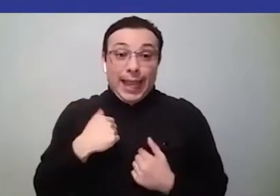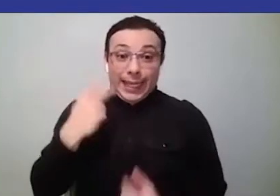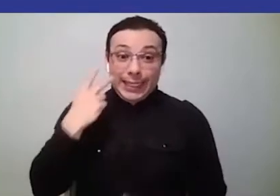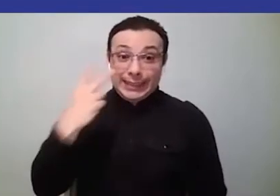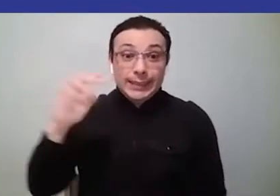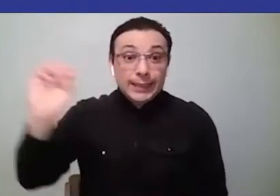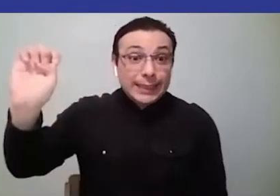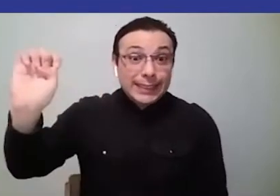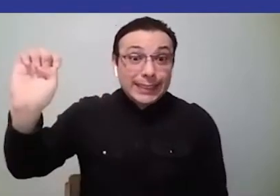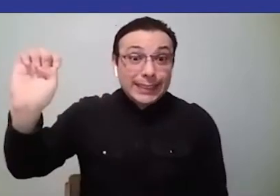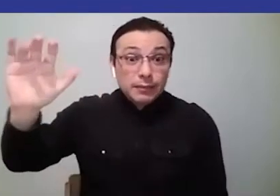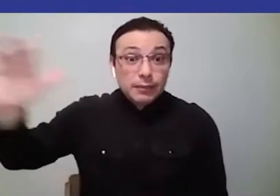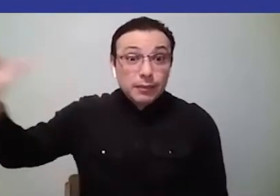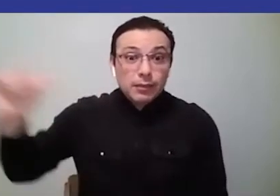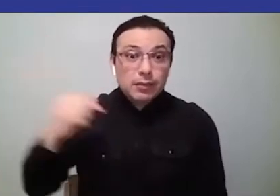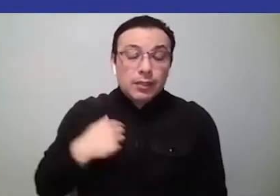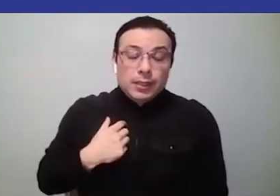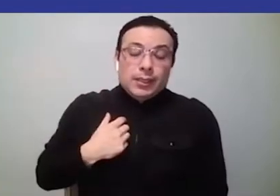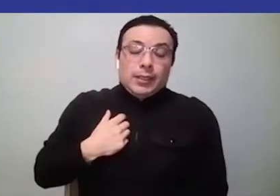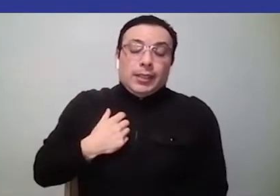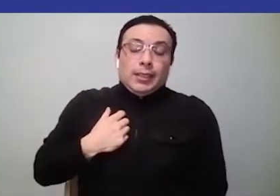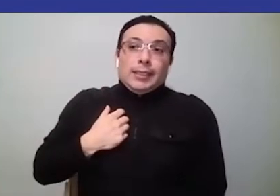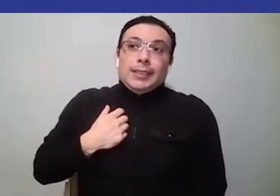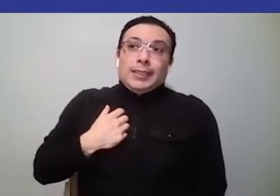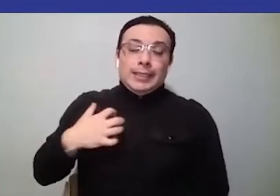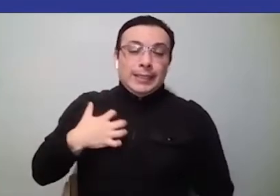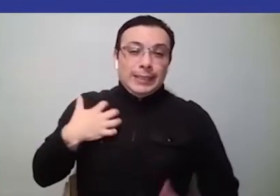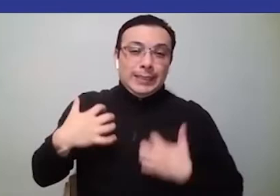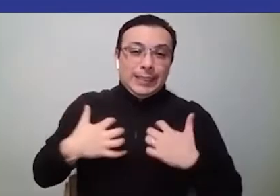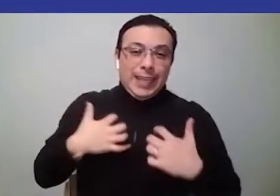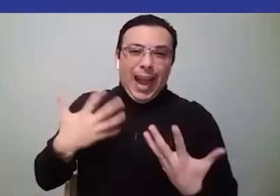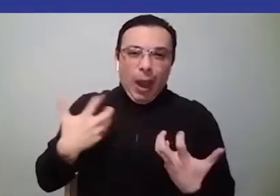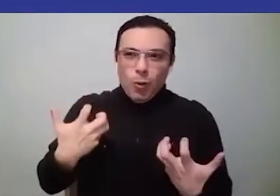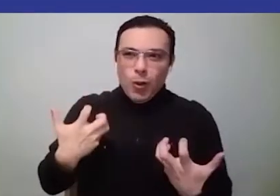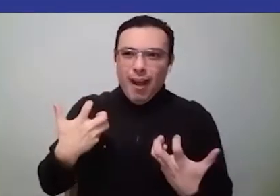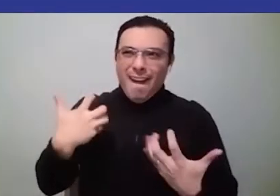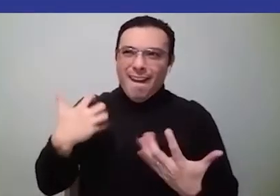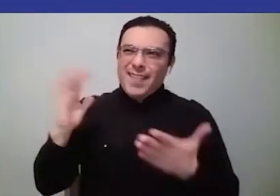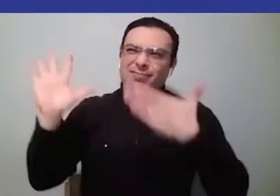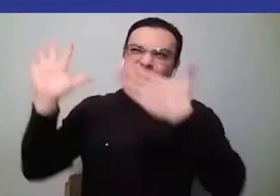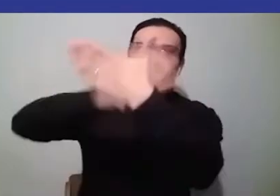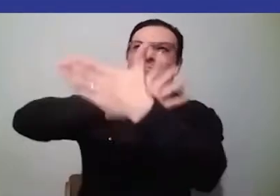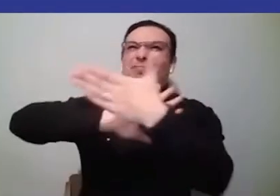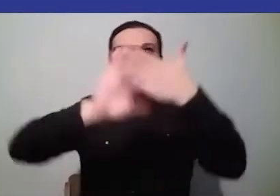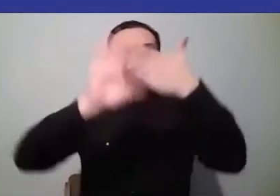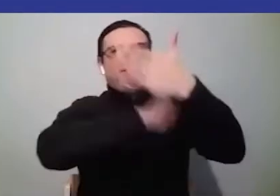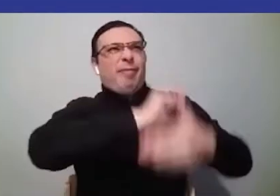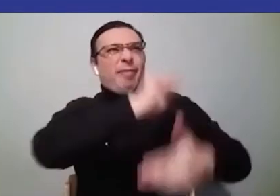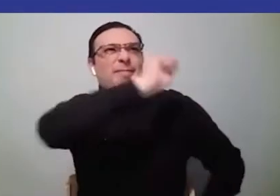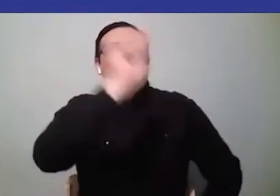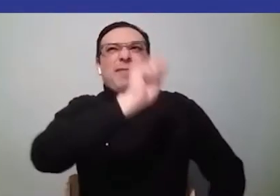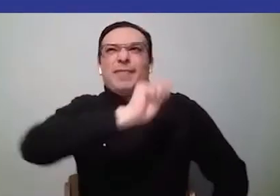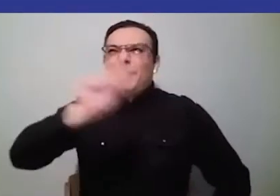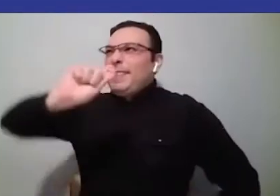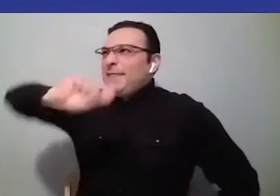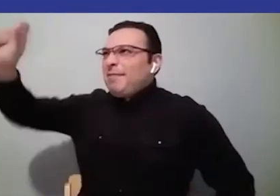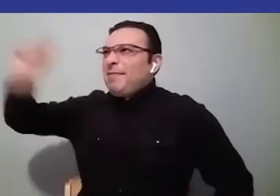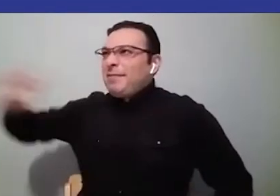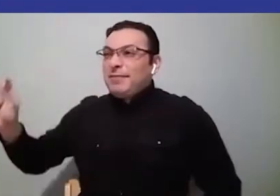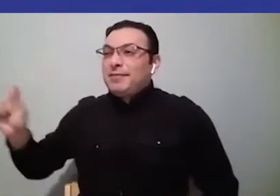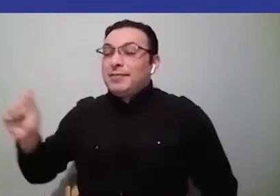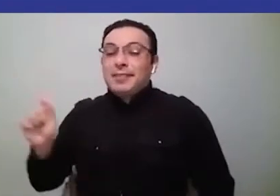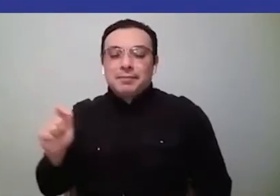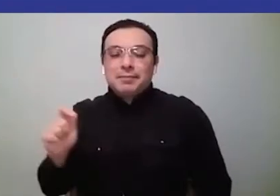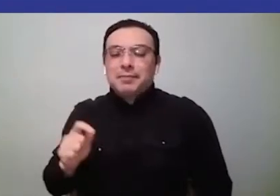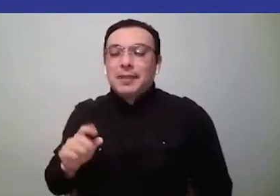word everywhere that it was, because I mean, it's kind of relentless. And she was like, well, let's do that. And what